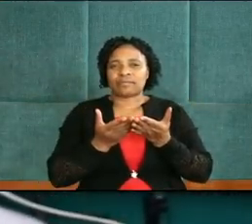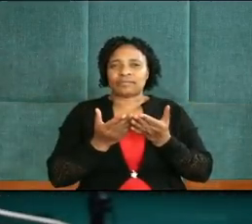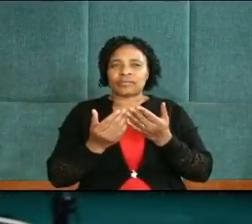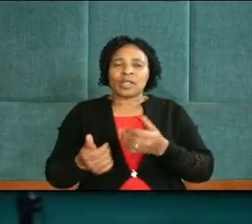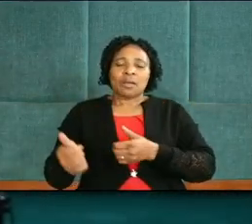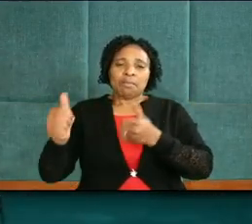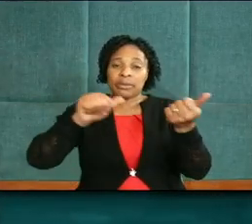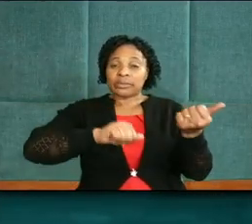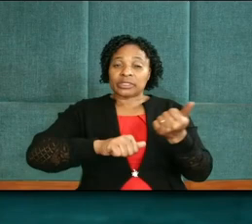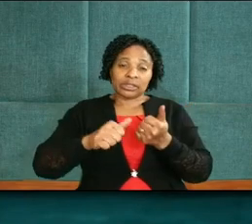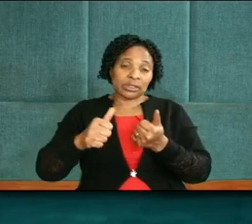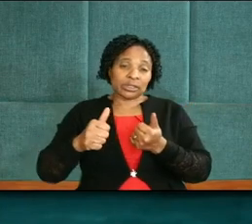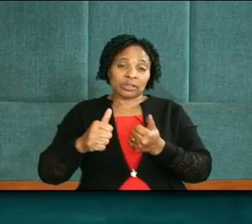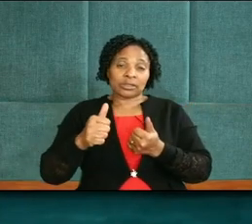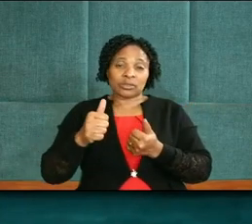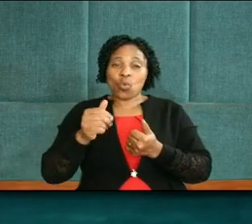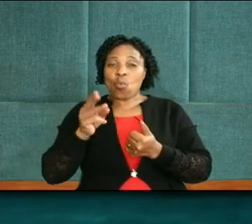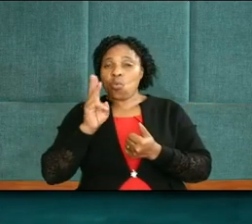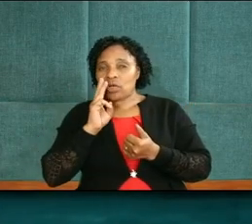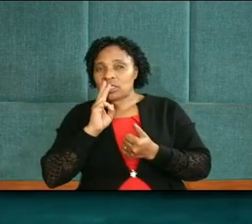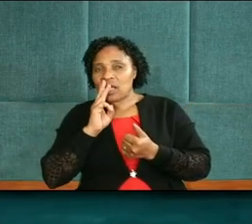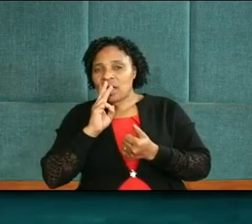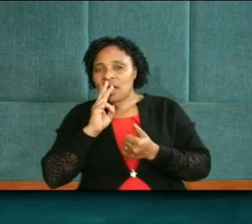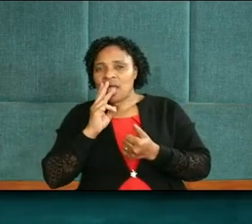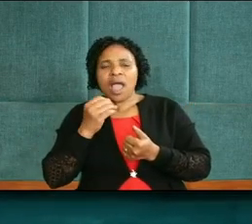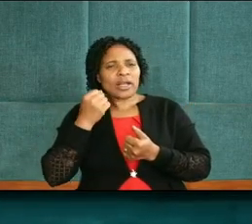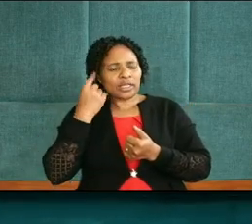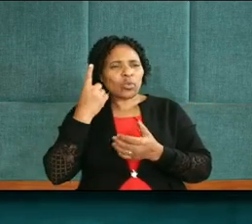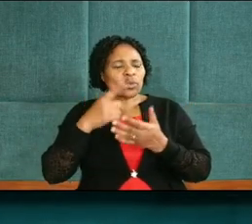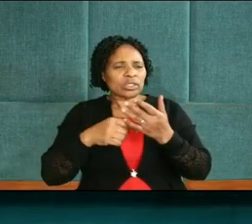baptism by water. If I had enough time,